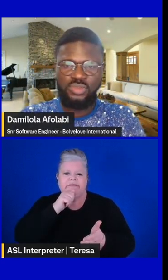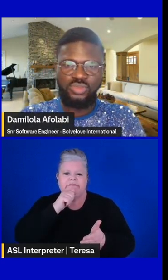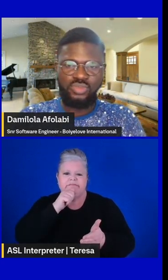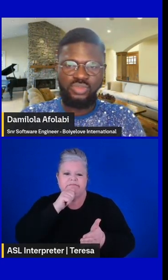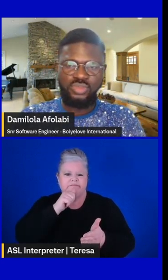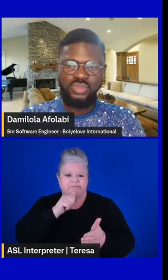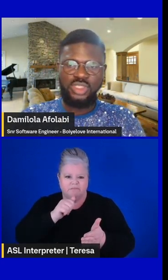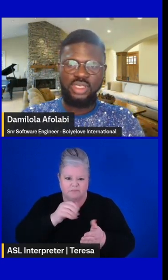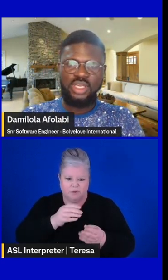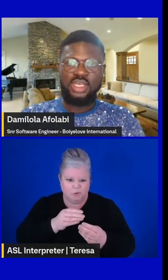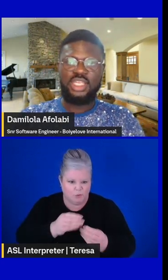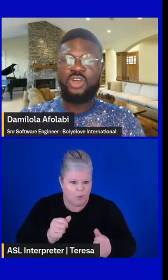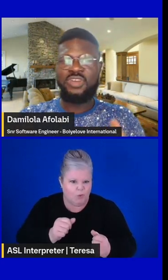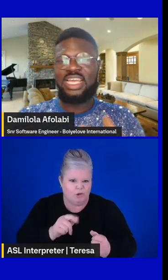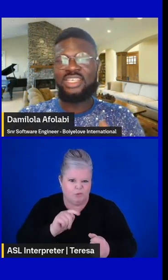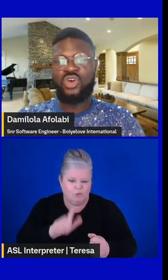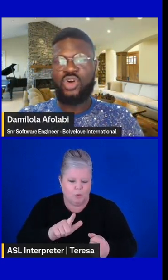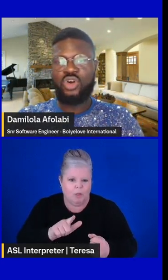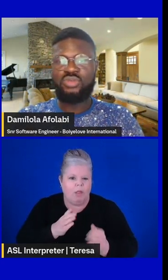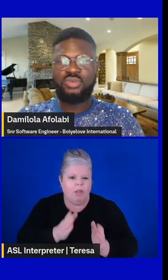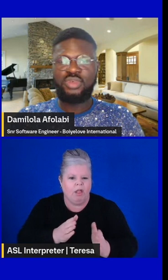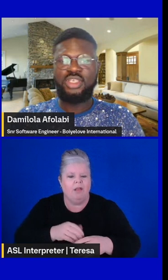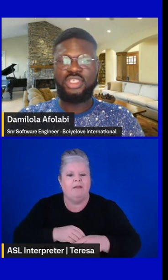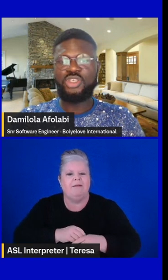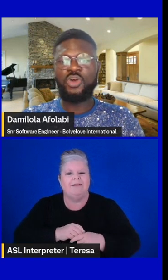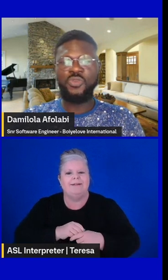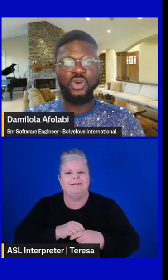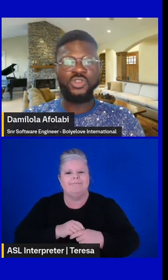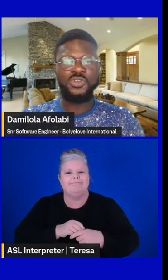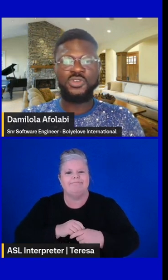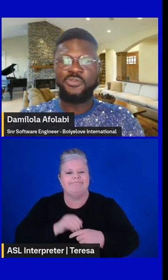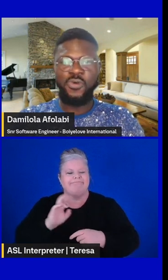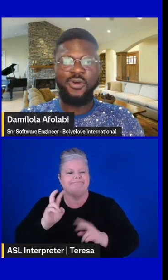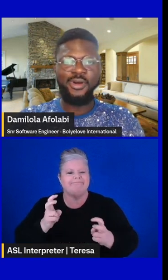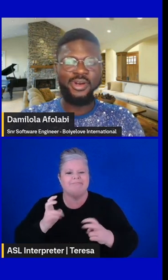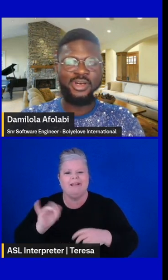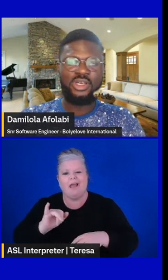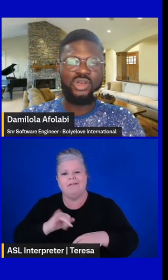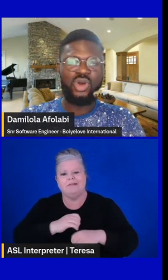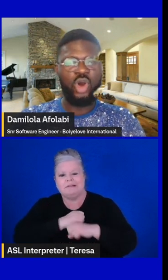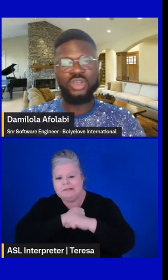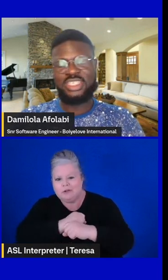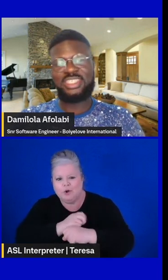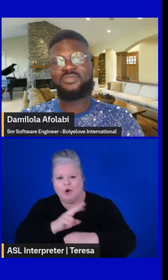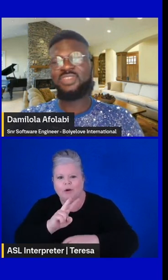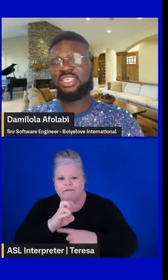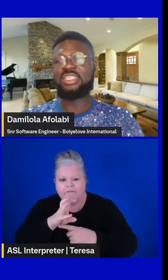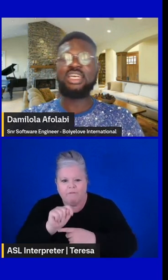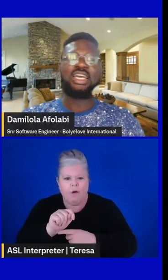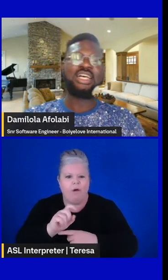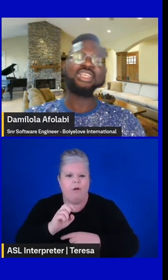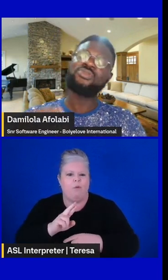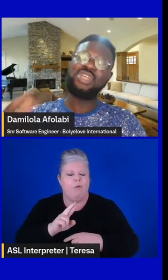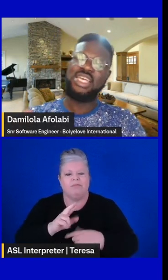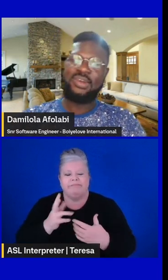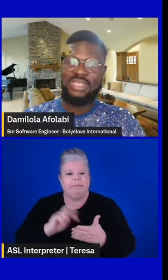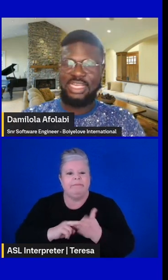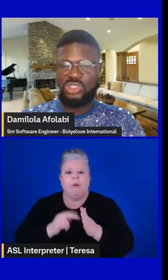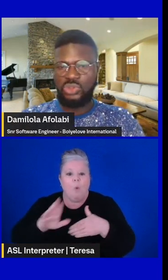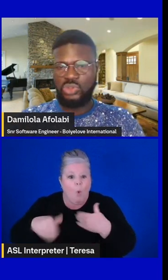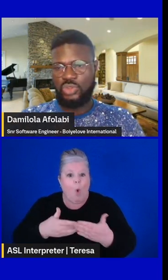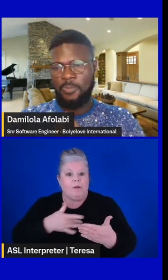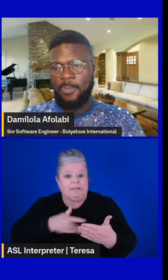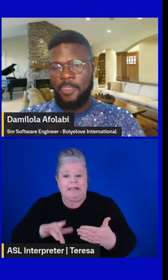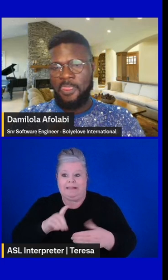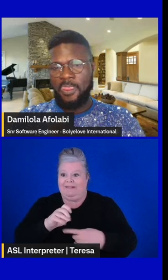solution. Think of it as your secure vault for all sensitive data. Another way I would